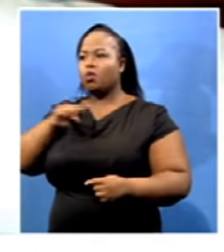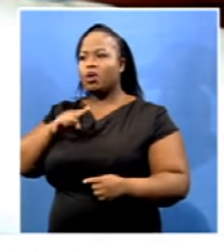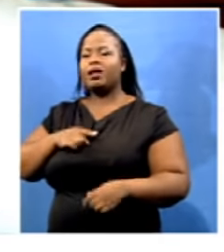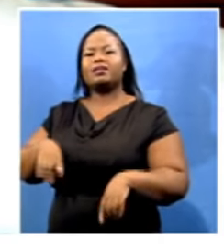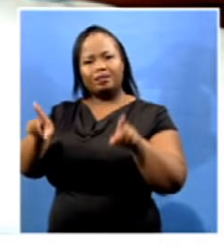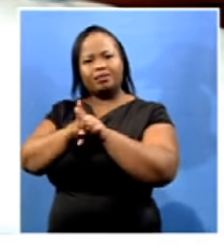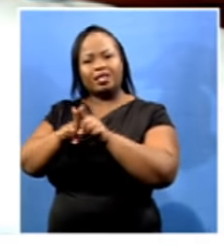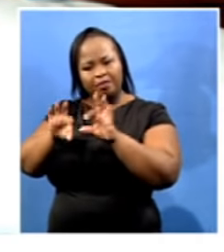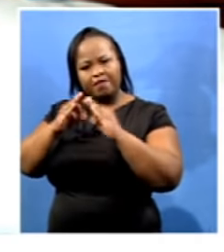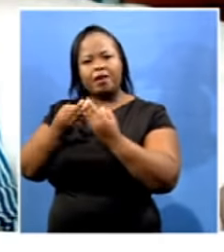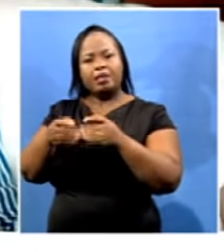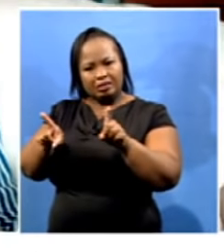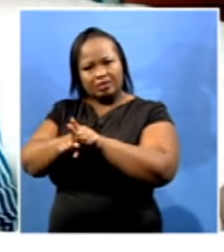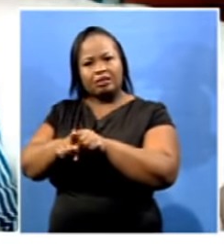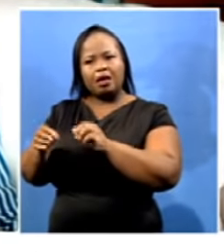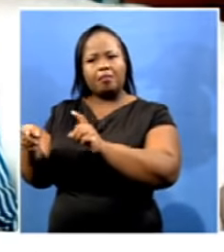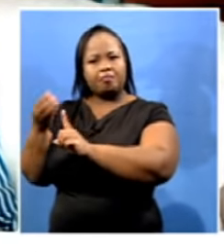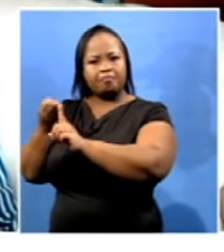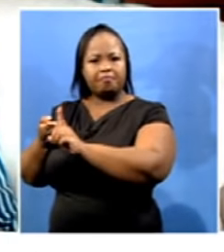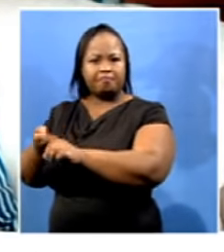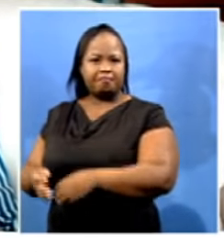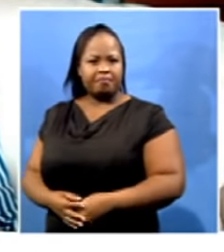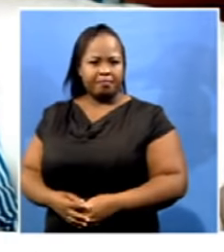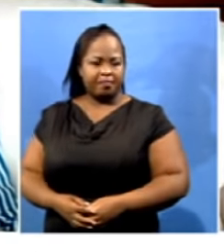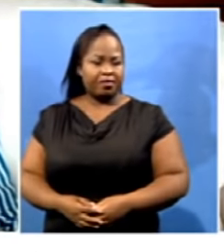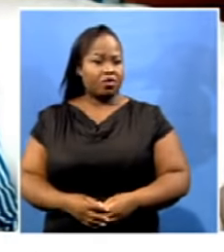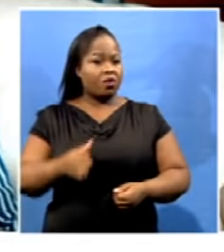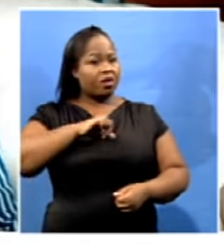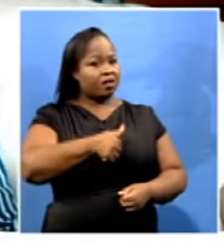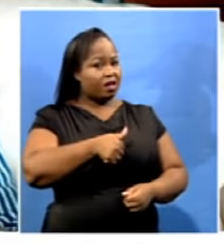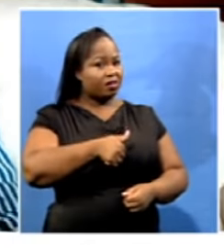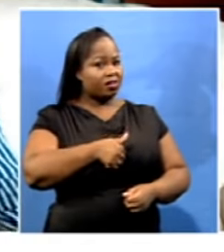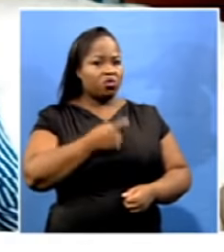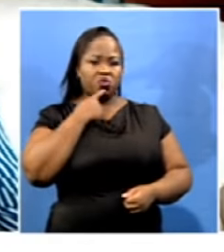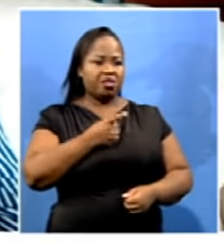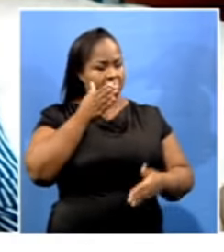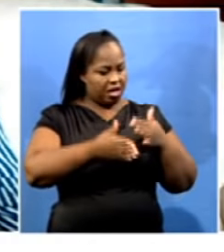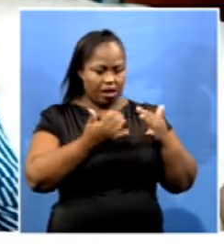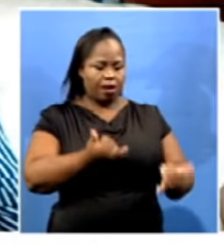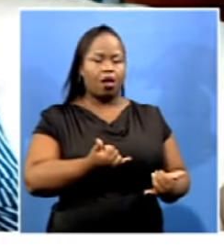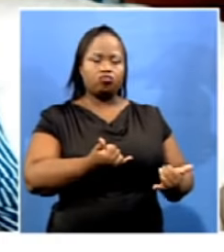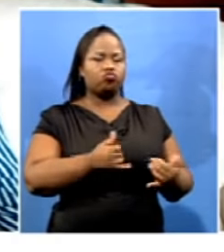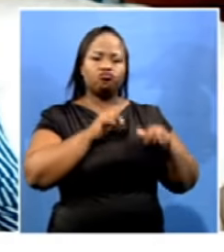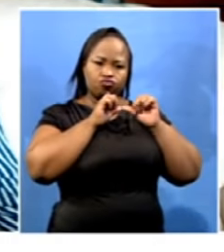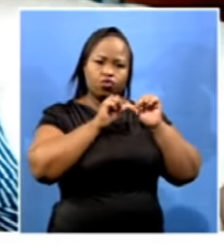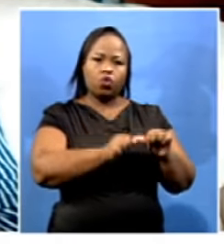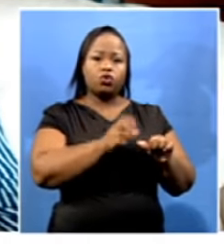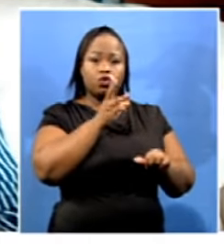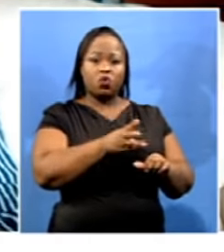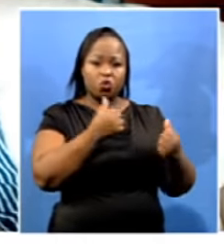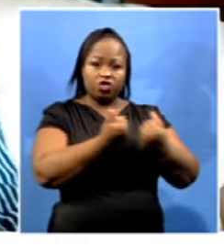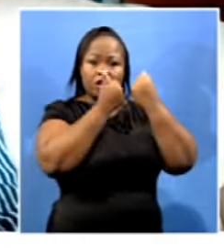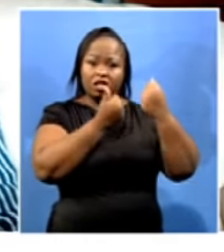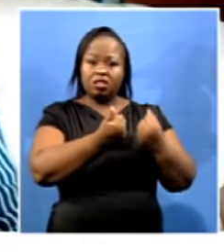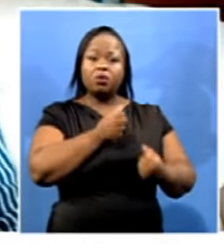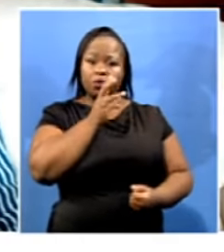as he is. Yeah, yeah. Well, the next step, as you say, you're not going to end this here. You're going to continue and challenge this